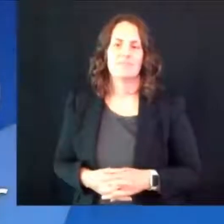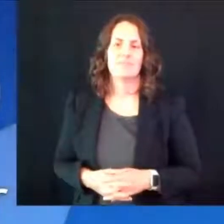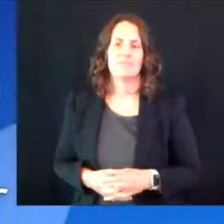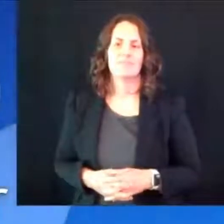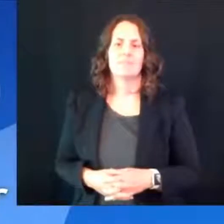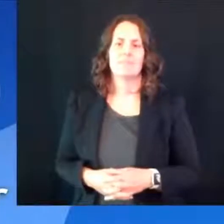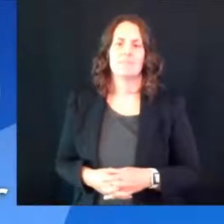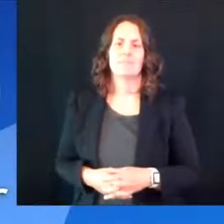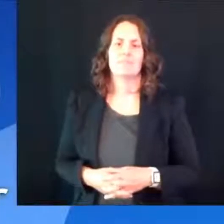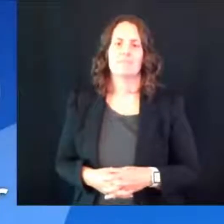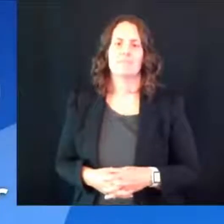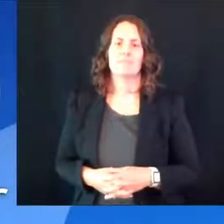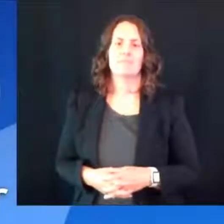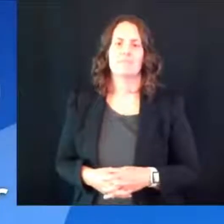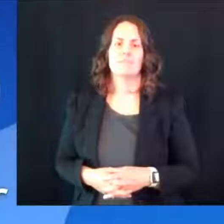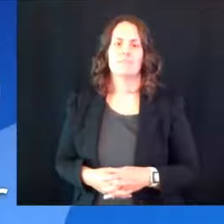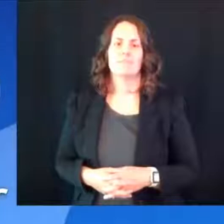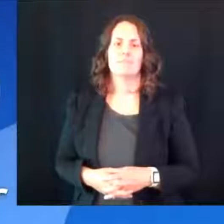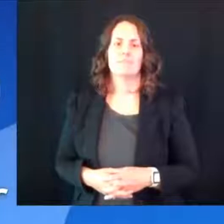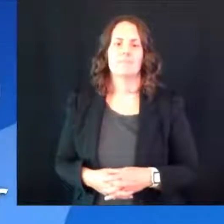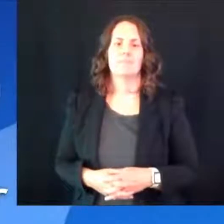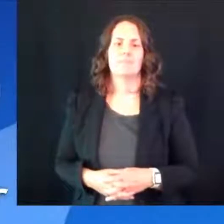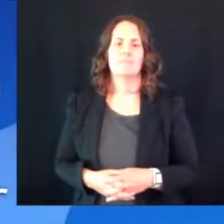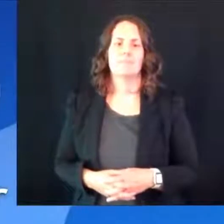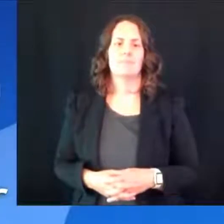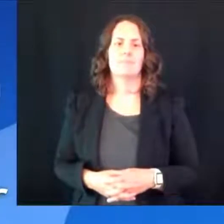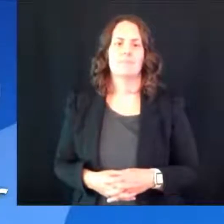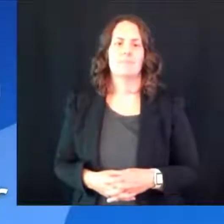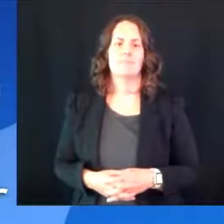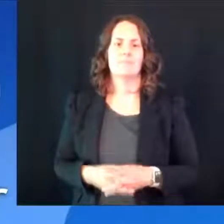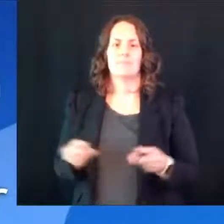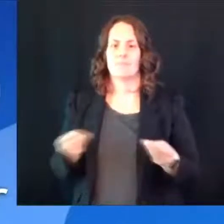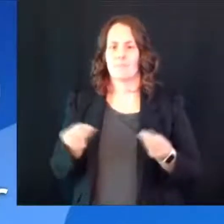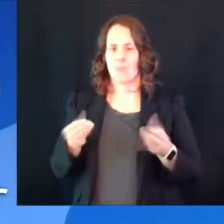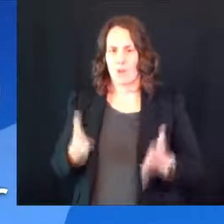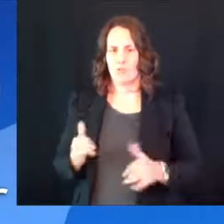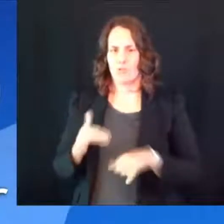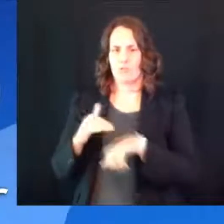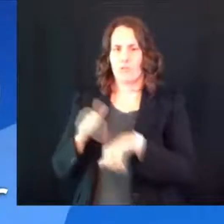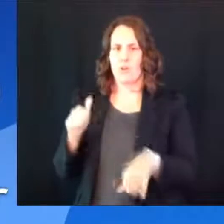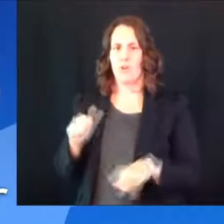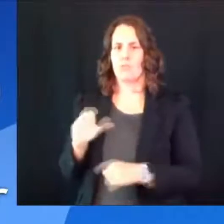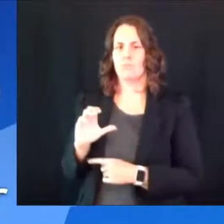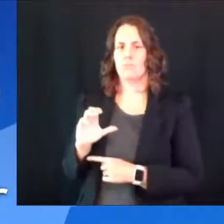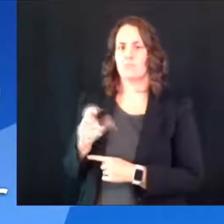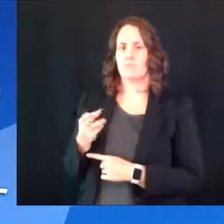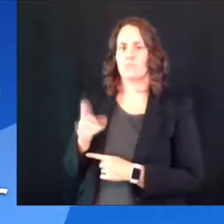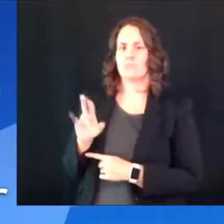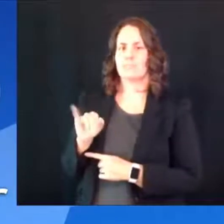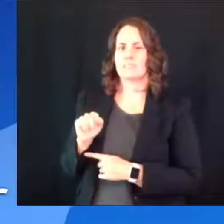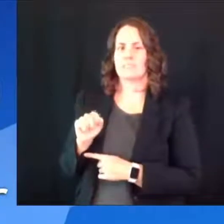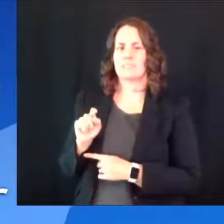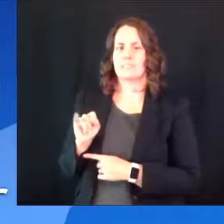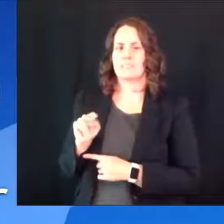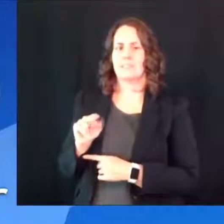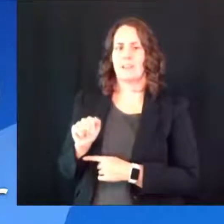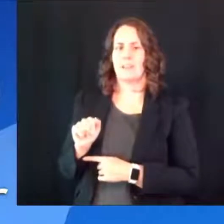Thank you. The next question from Christina Nickel at WLUK in Green Bay. Christina.